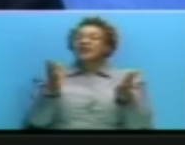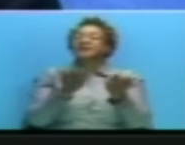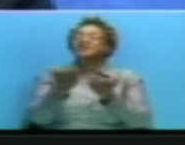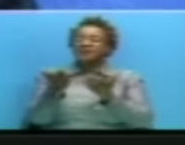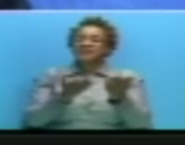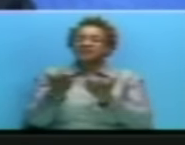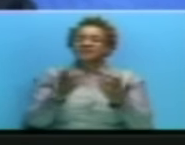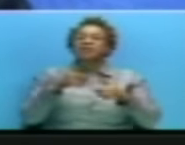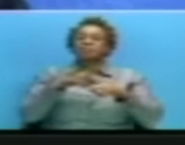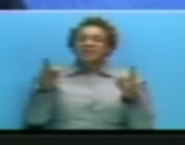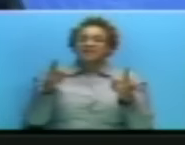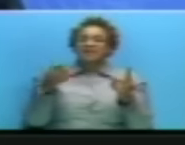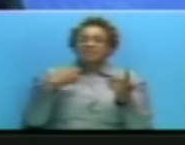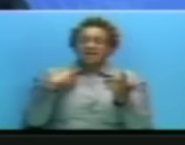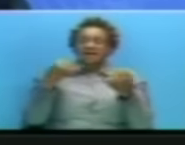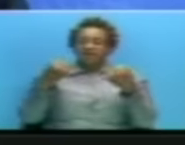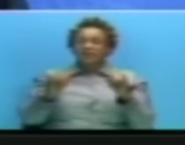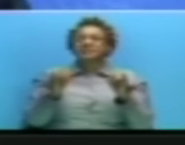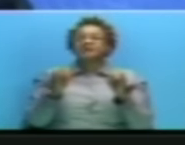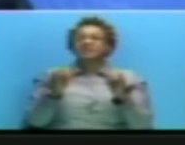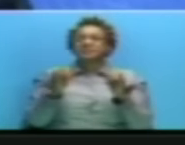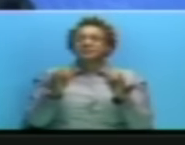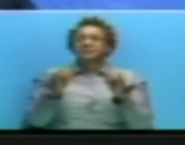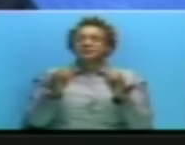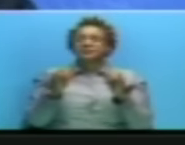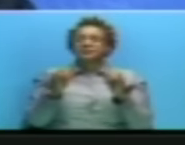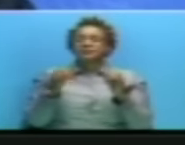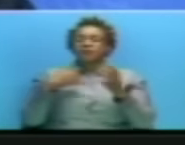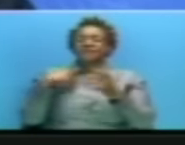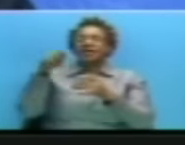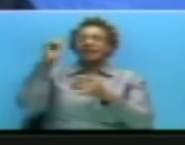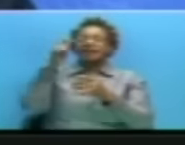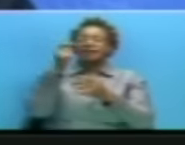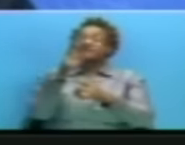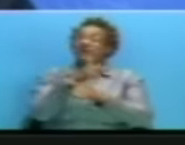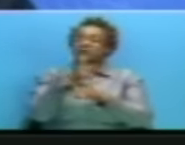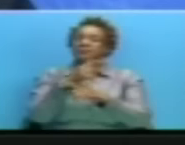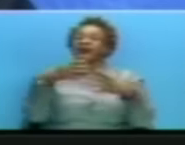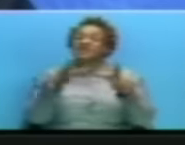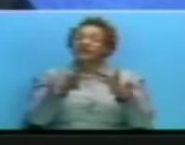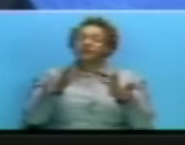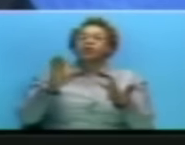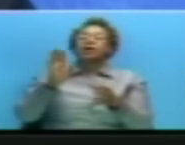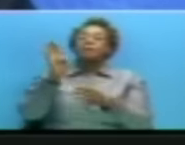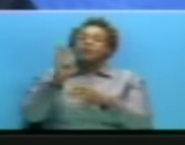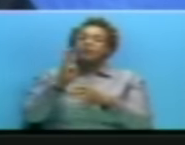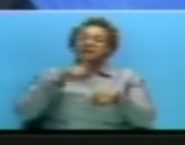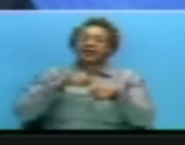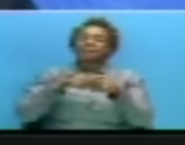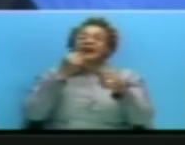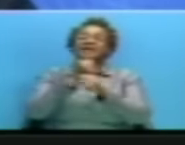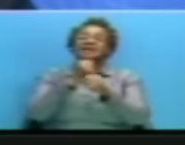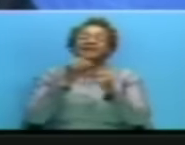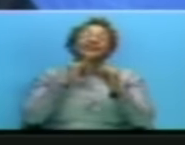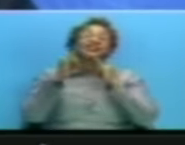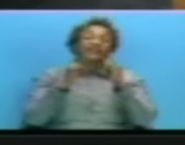But I did a detour to go and hold forte at the Kenya Film Classification Board. After doing an interview, and actually imagine,